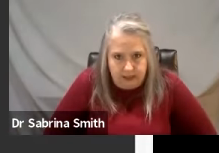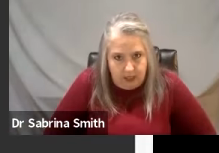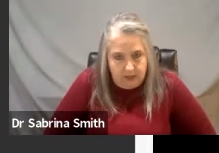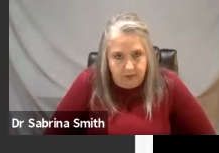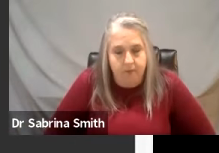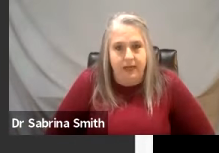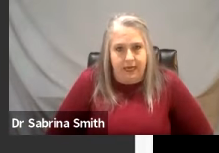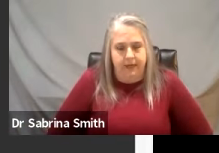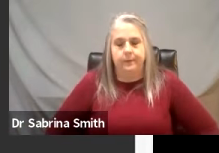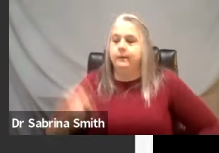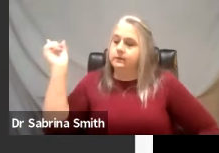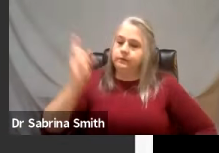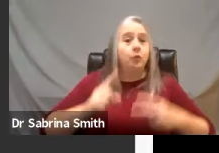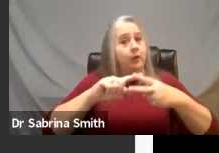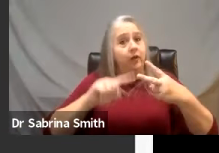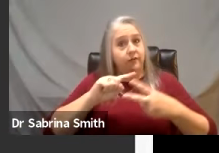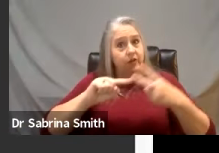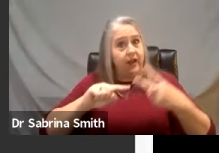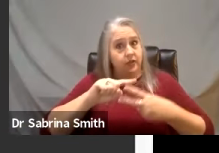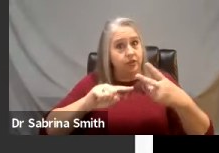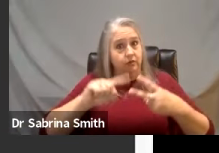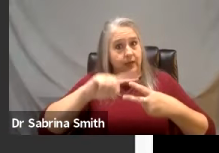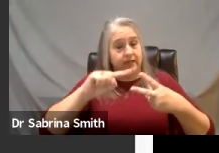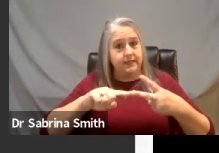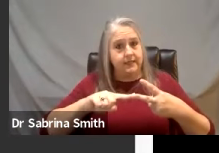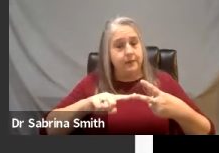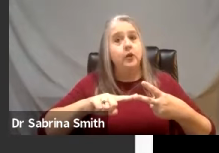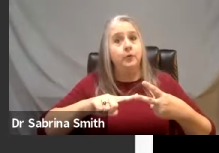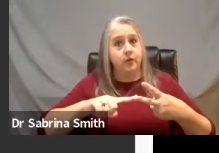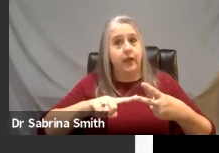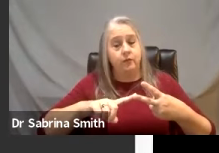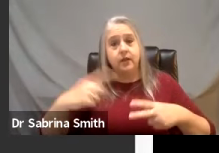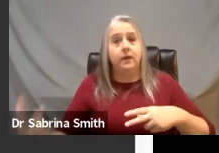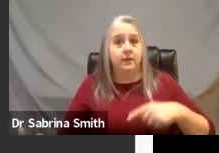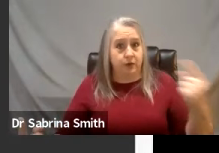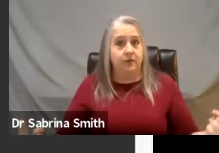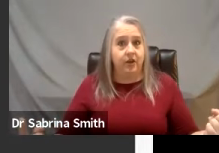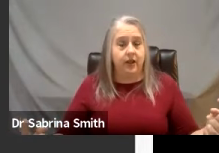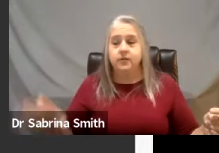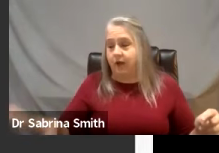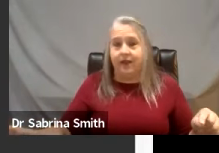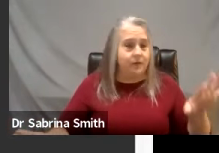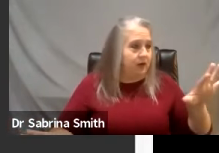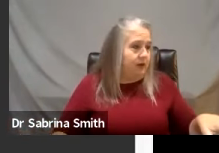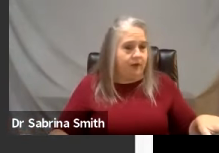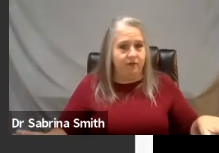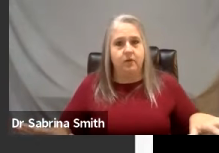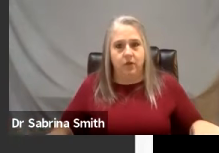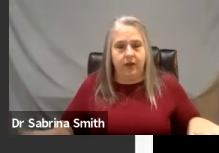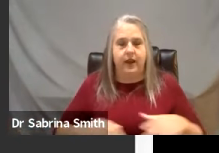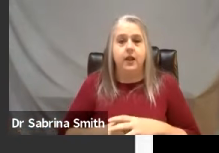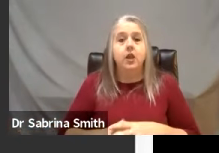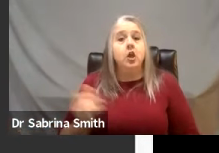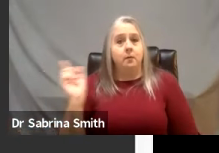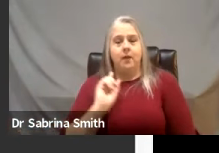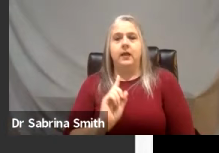not stuck. Meaning, well, we already figured that out too. Okay, Daisy and Debbie, oops, okay. Well, so I'm going to have to put them over here now. So now I have them here, now I have them here.